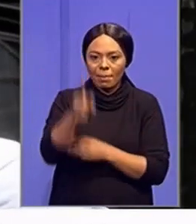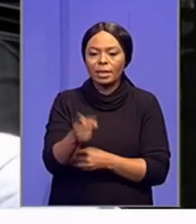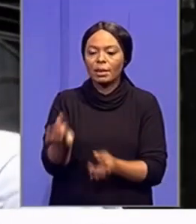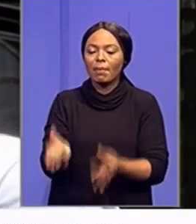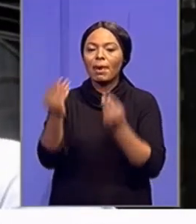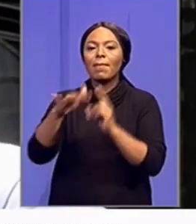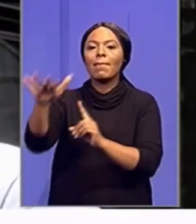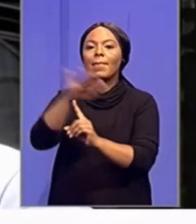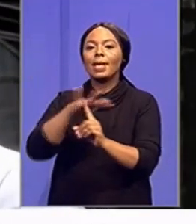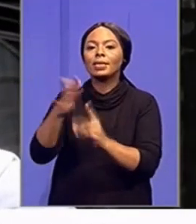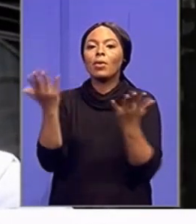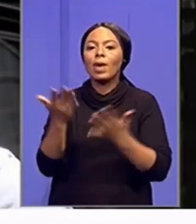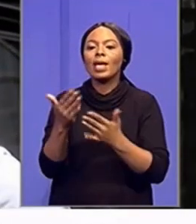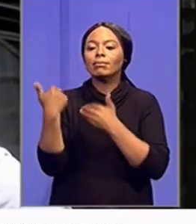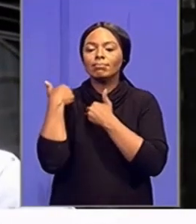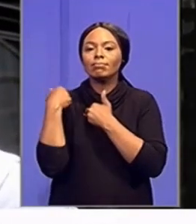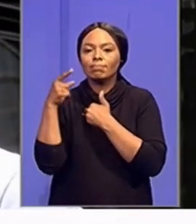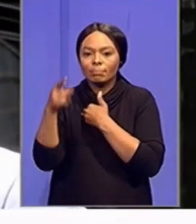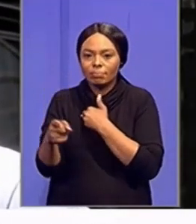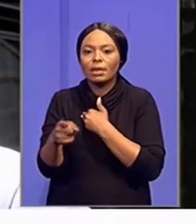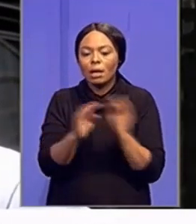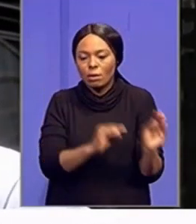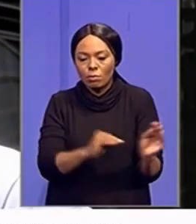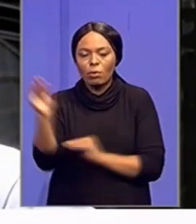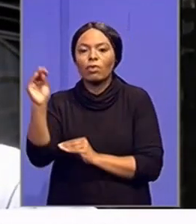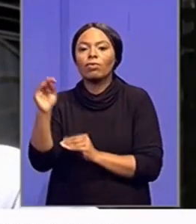putting gabions in the riverbanks of